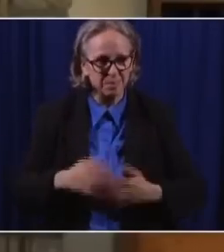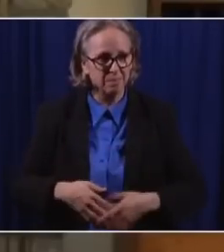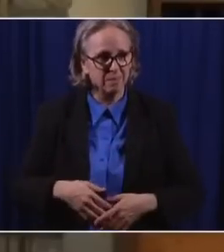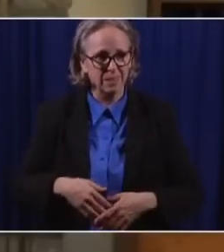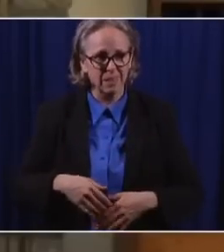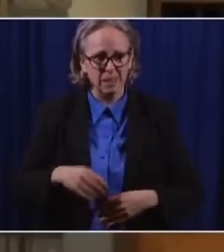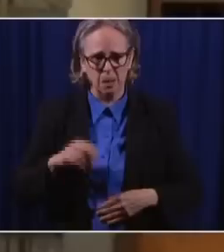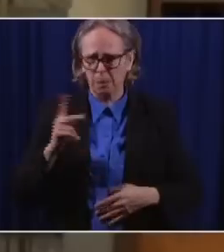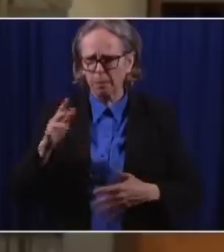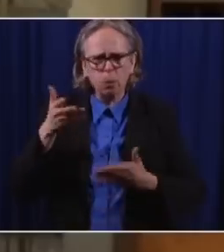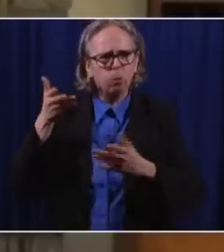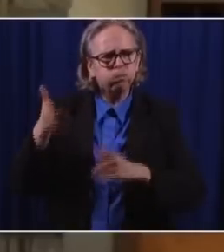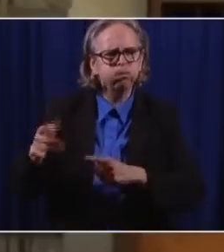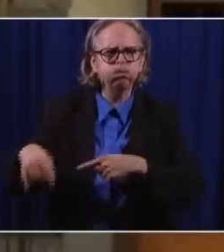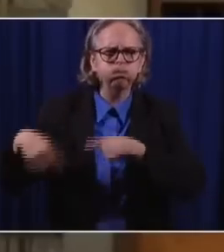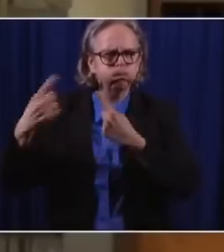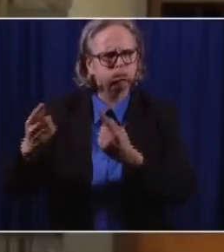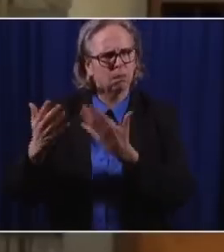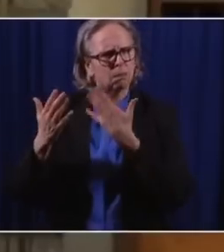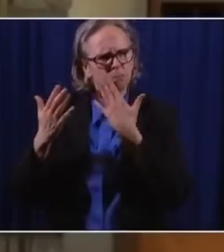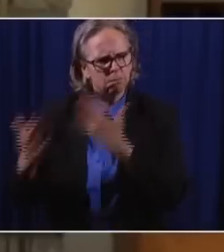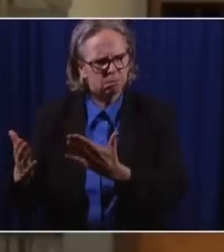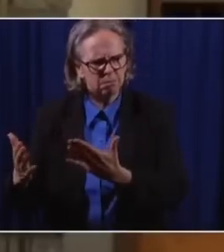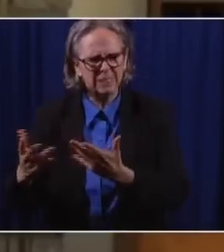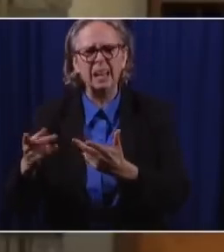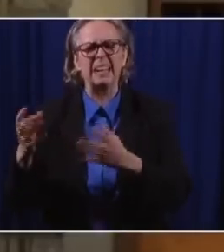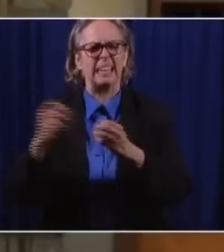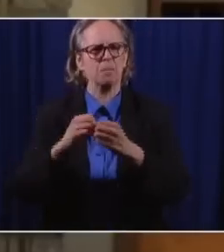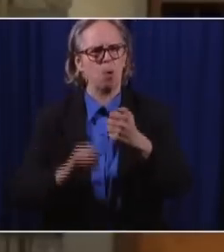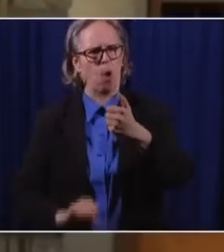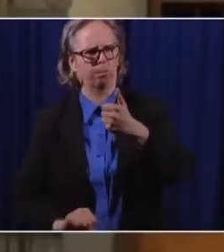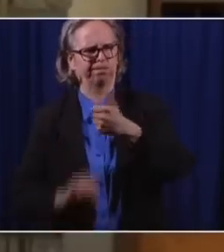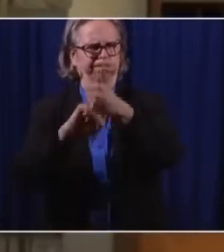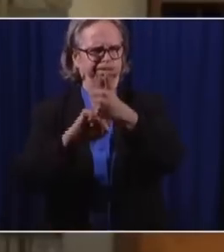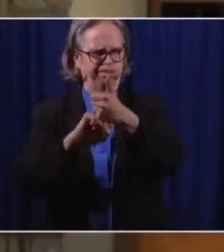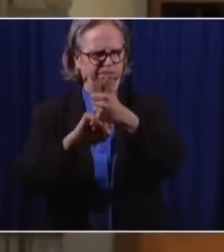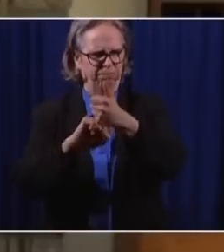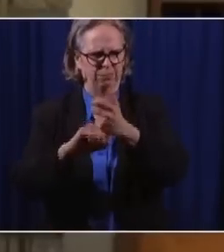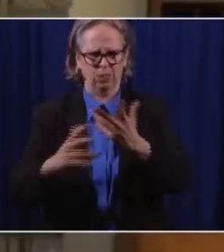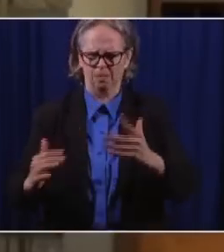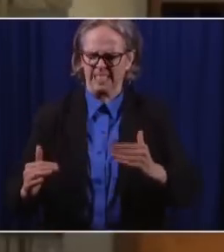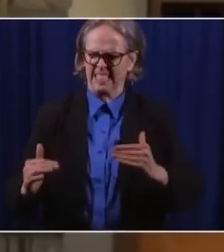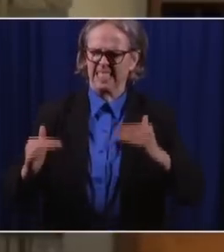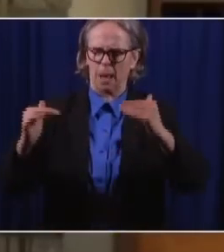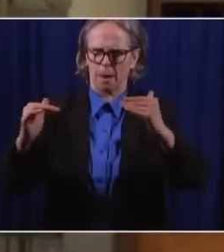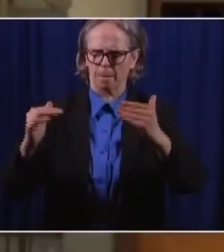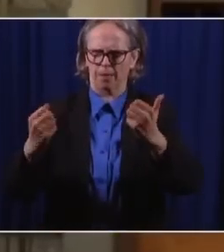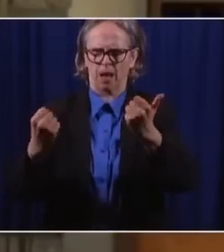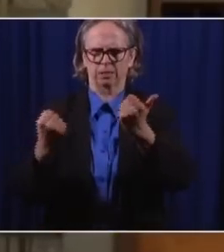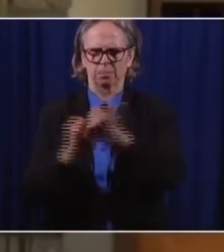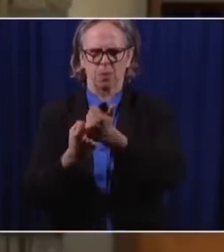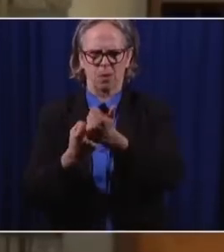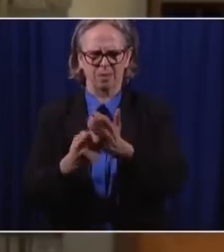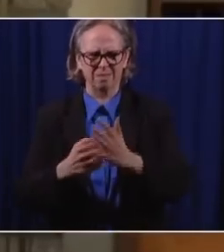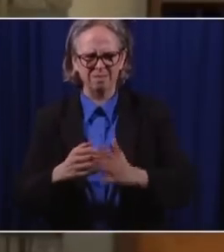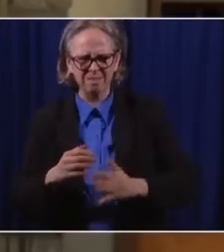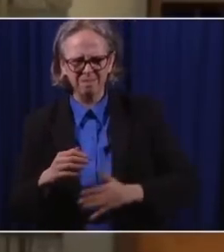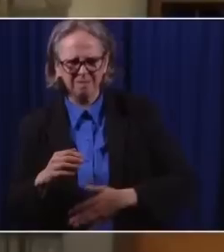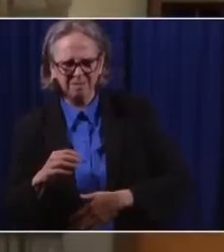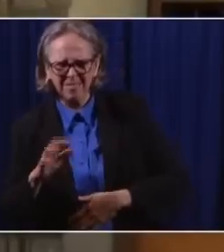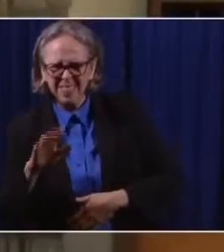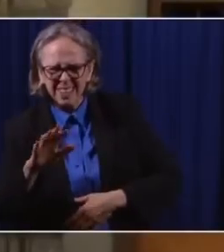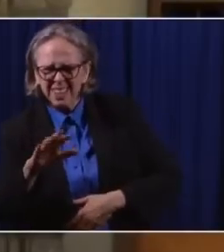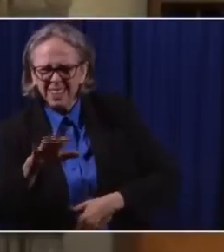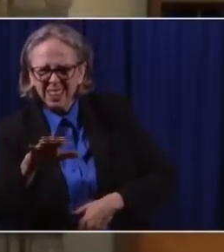job, but it's time to step it up even more, and that's what we're doing. A quick follow-up. Do either of Sure. them have